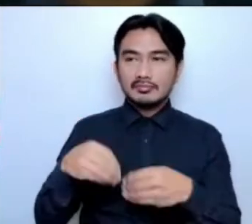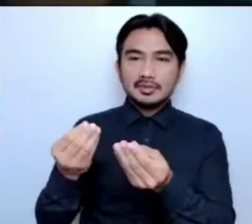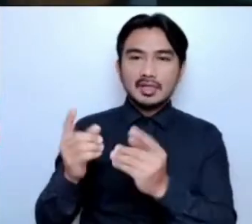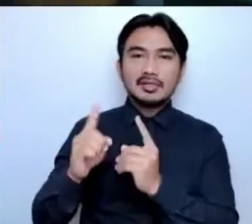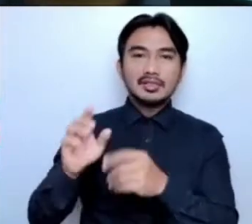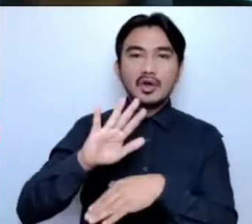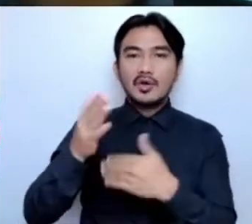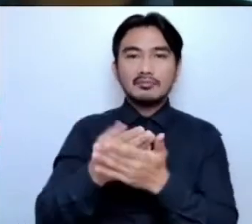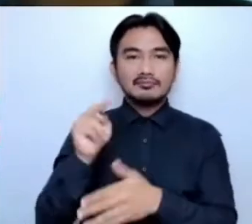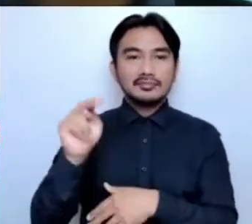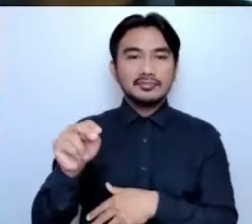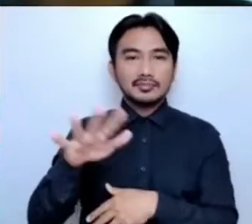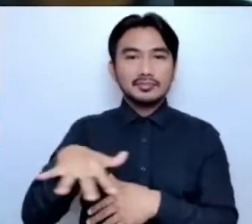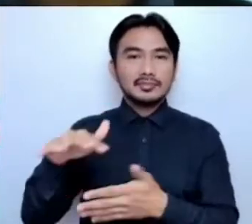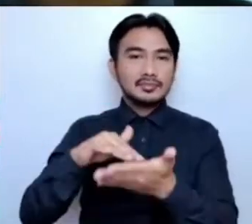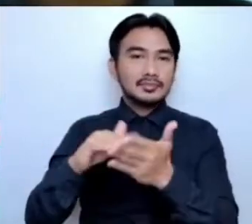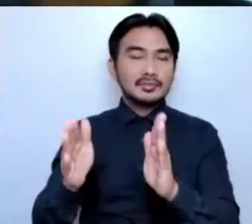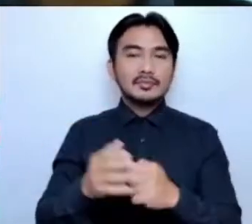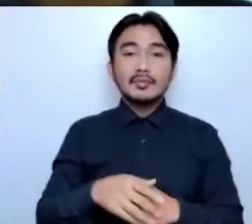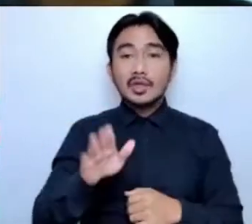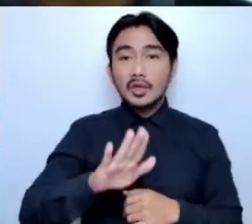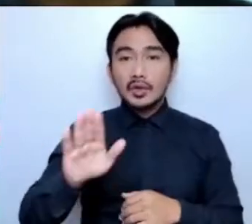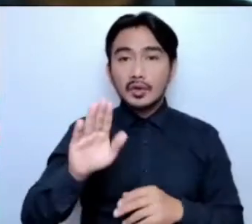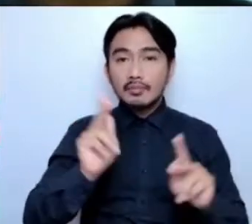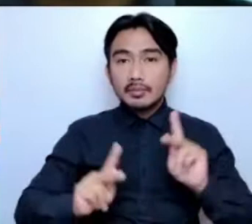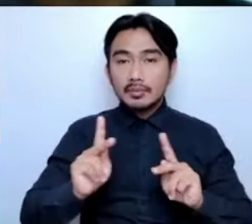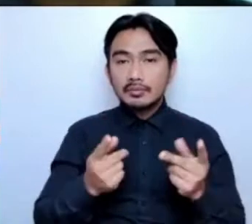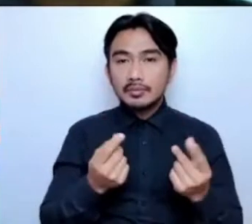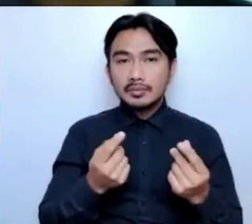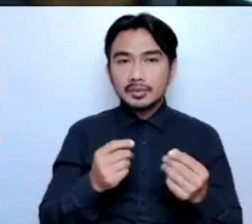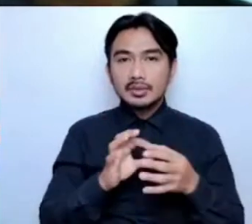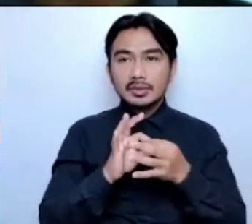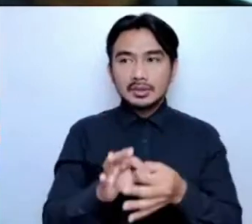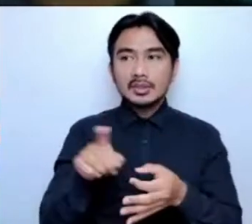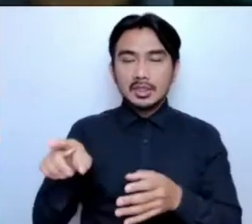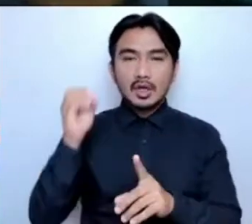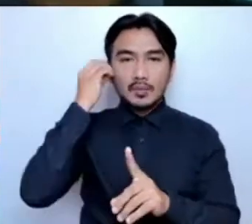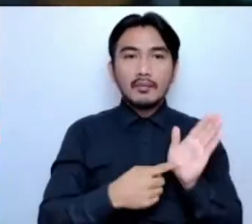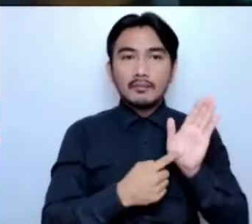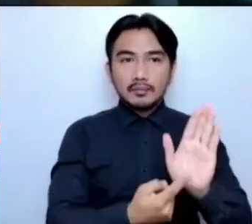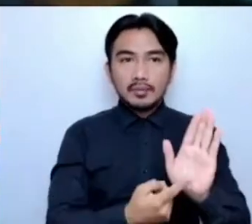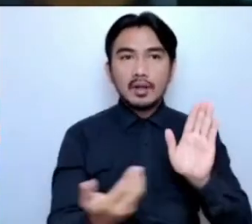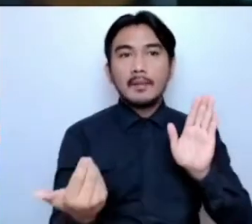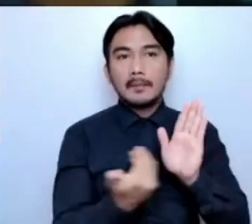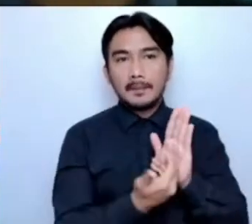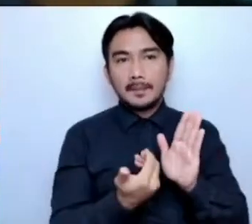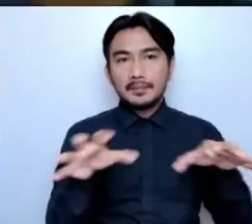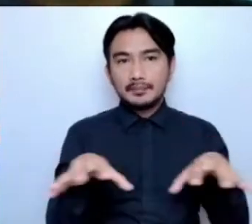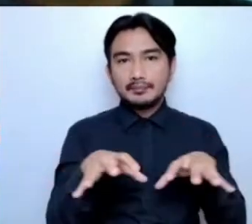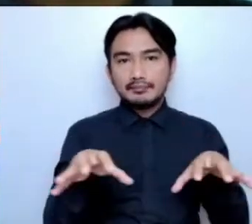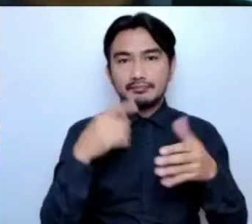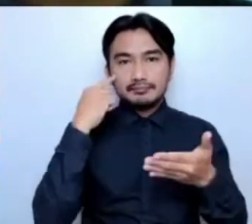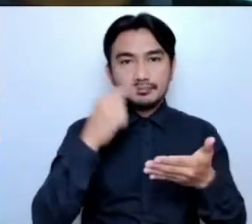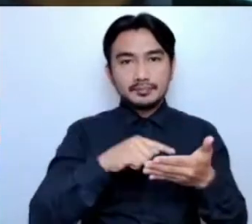learners. Your performance in this particular objective will be based on your presented MOV. We see here that there